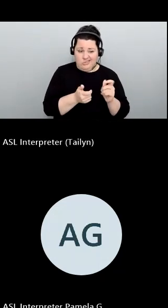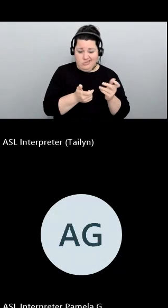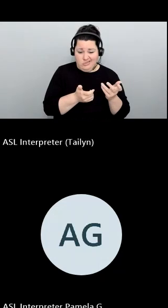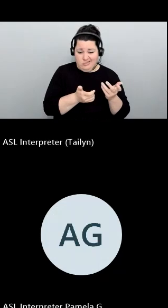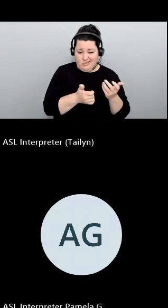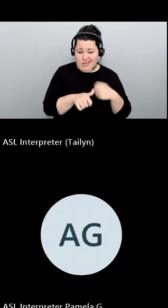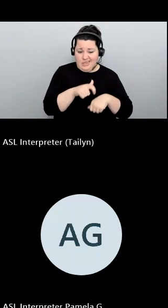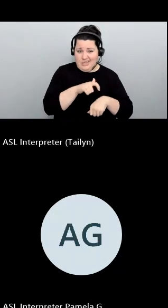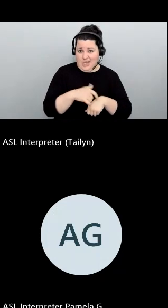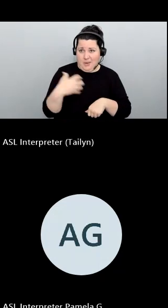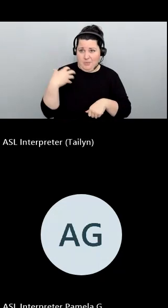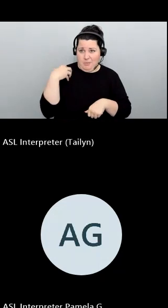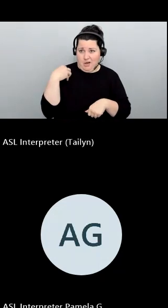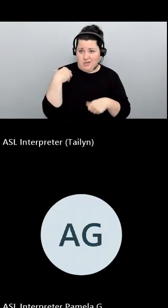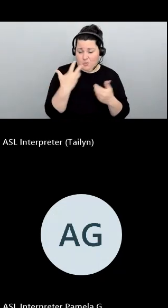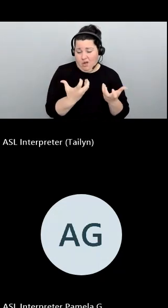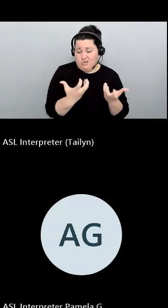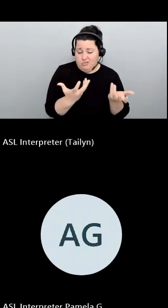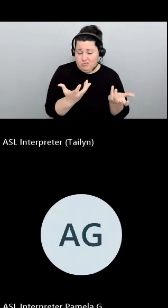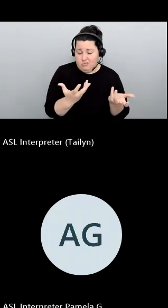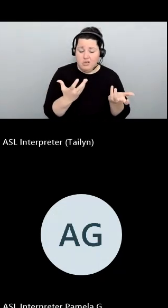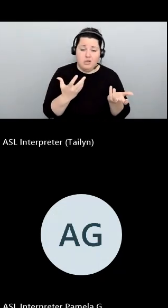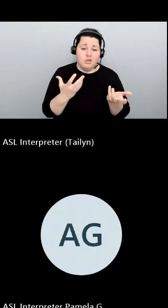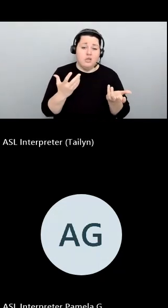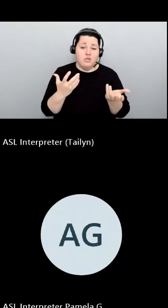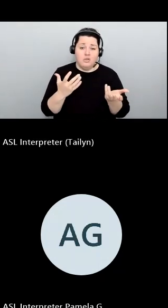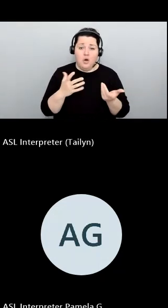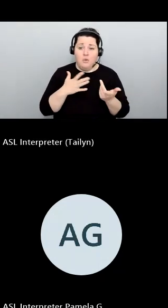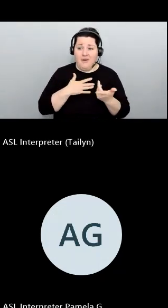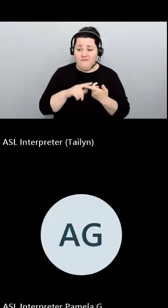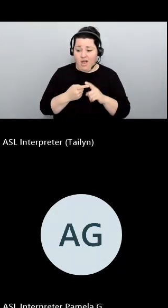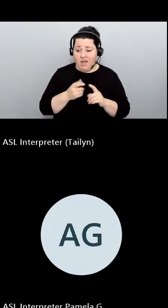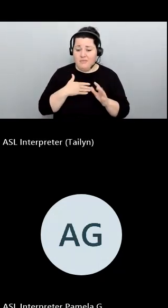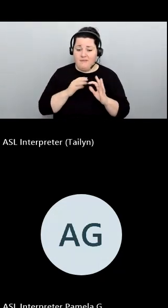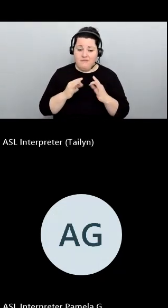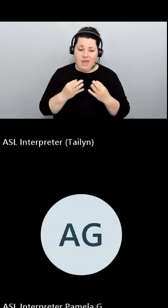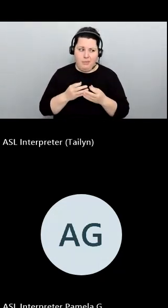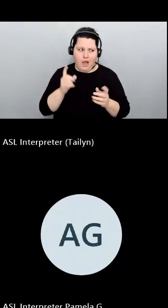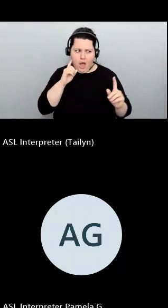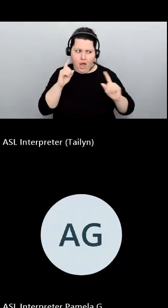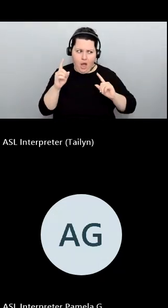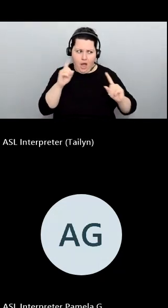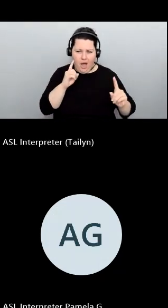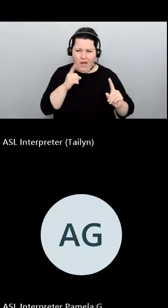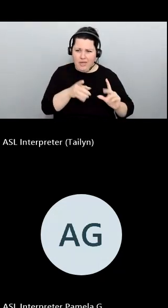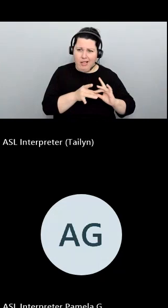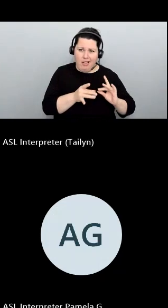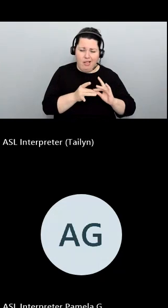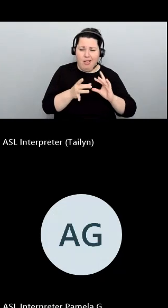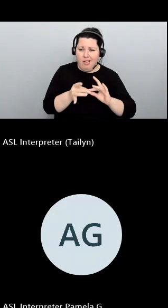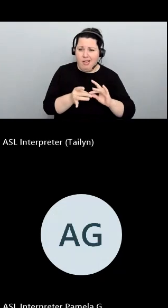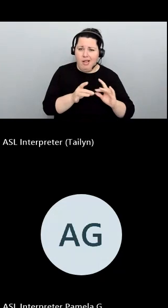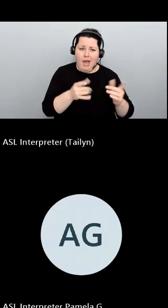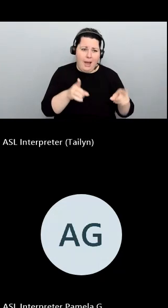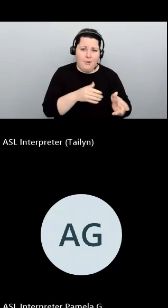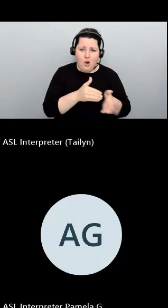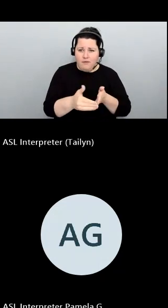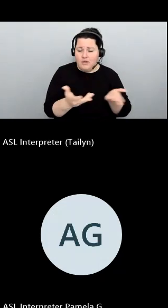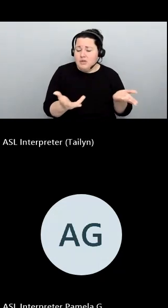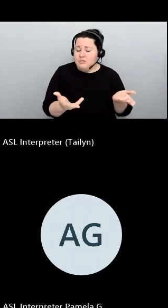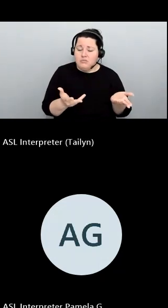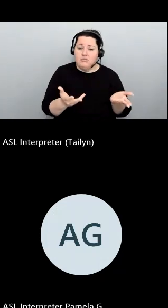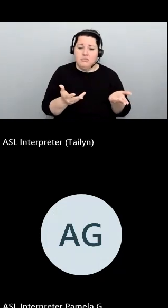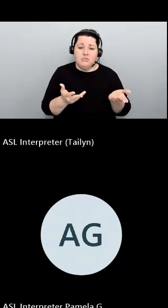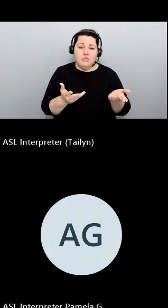employer wants. I hear stories from friends and family of this happening all the time, and just how,